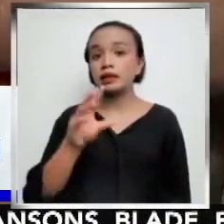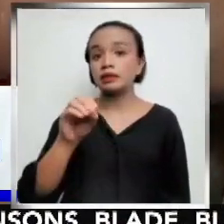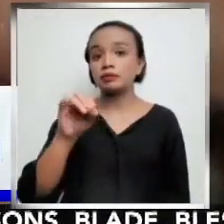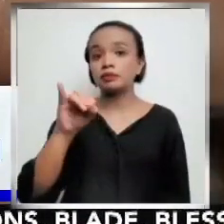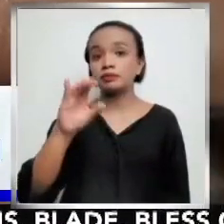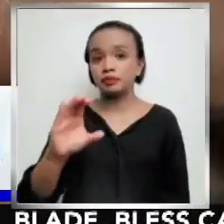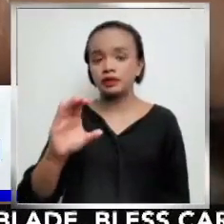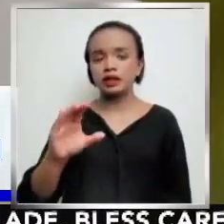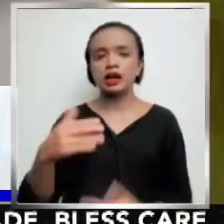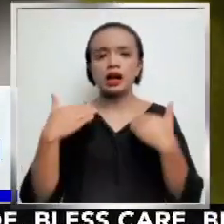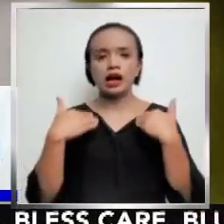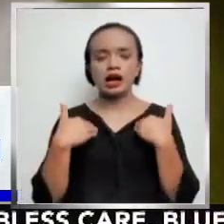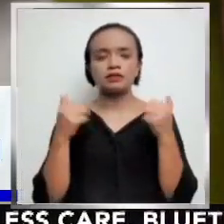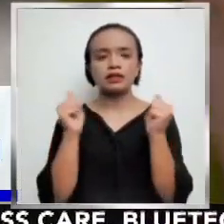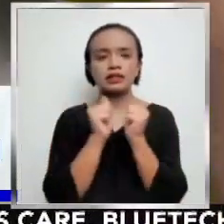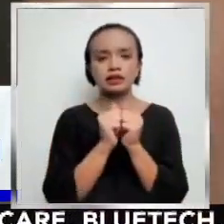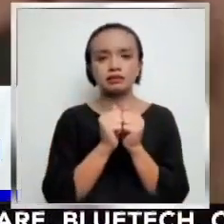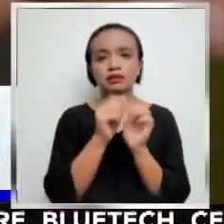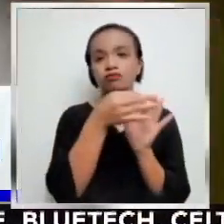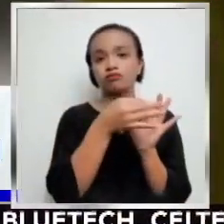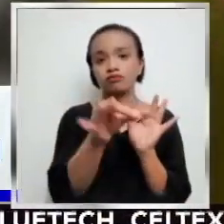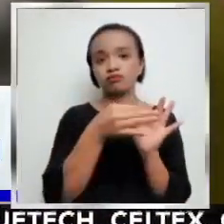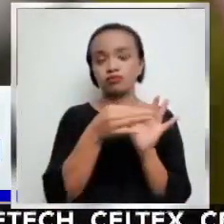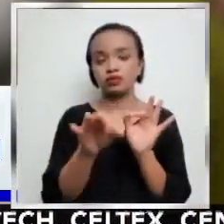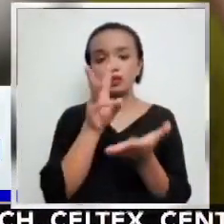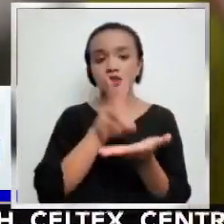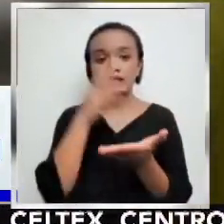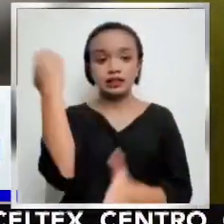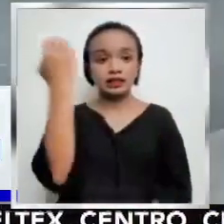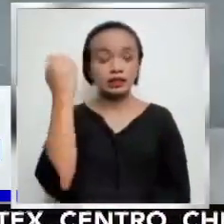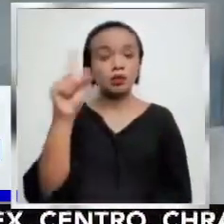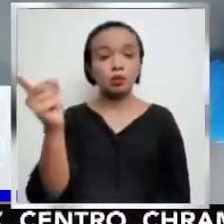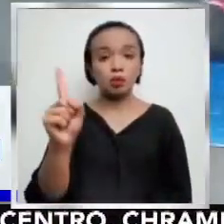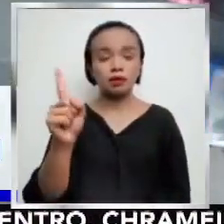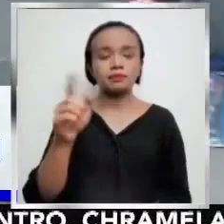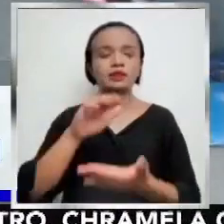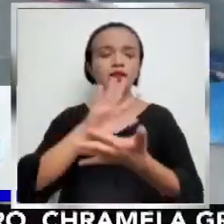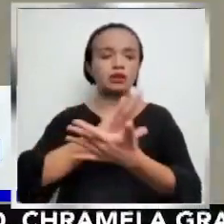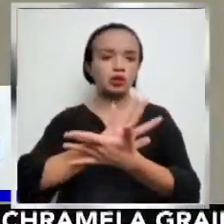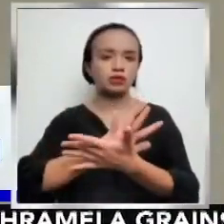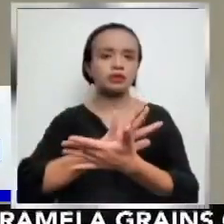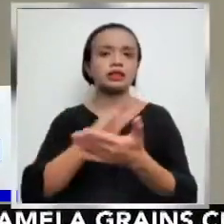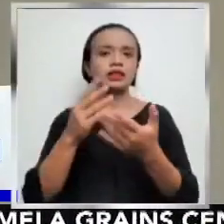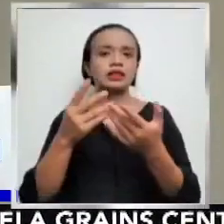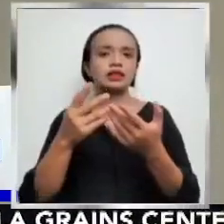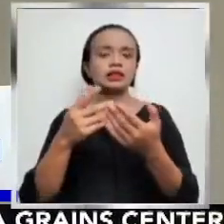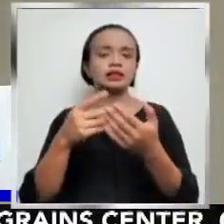ng state of calamity ang pagpapatupad ng COVID-19 vaccination program,